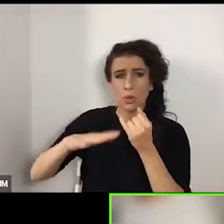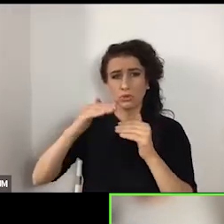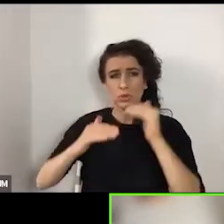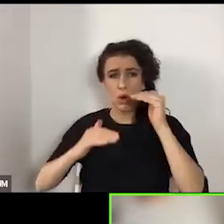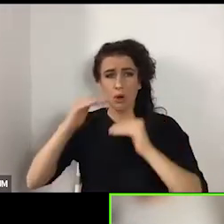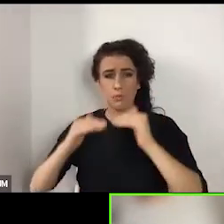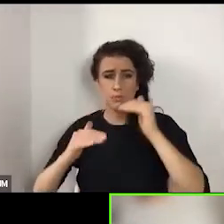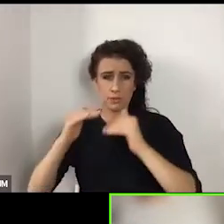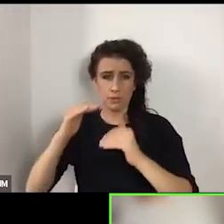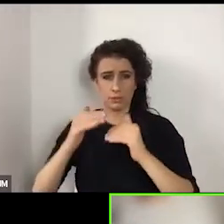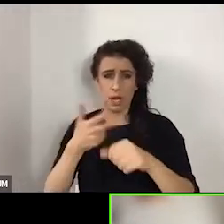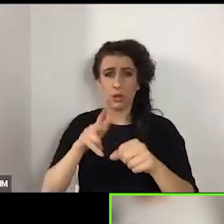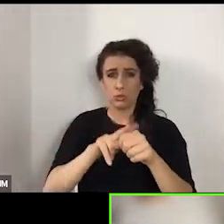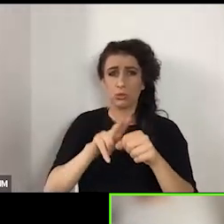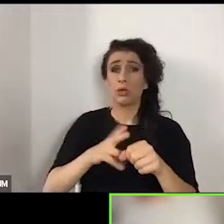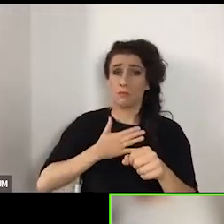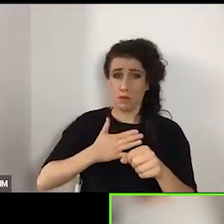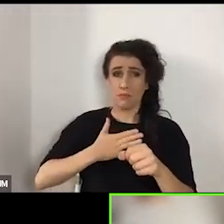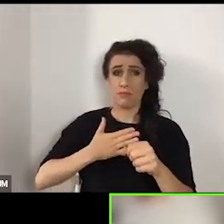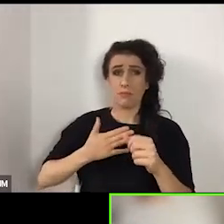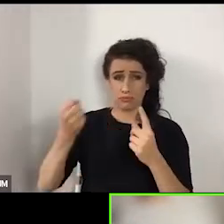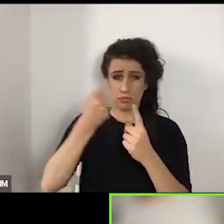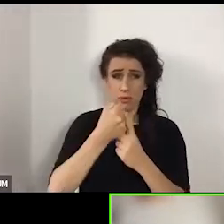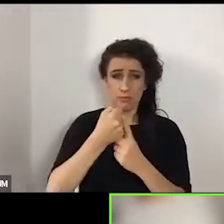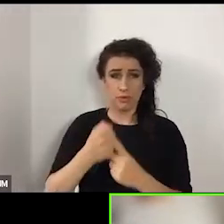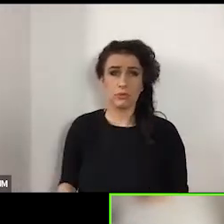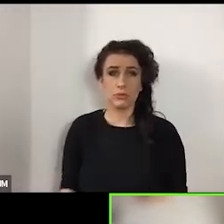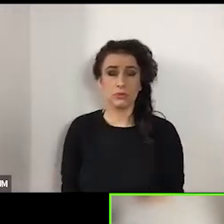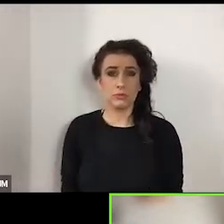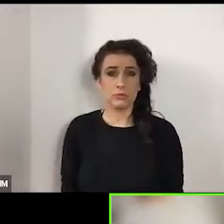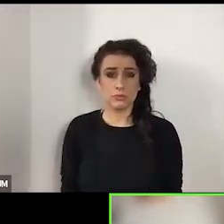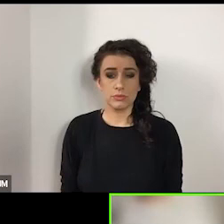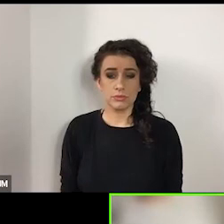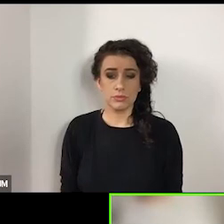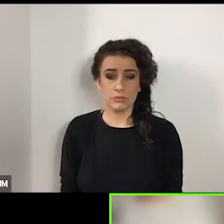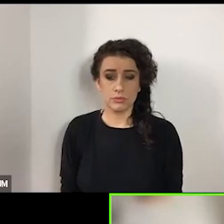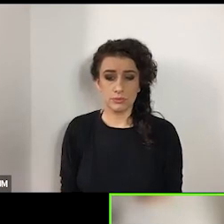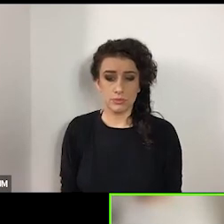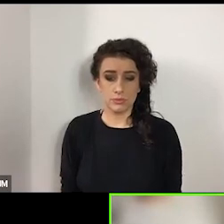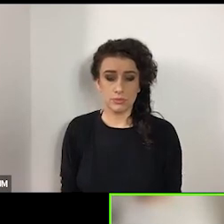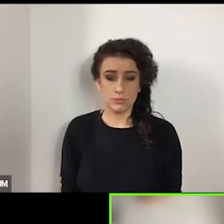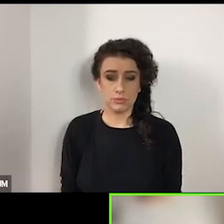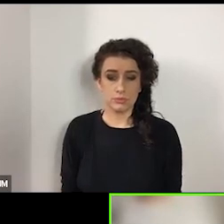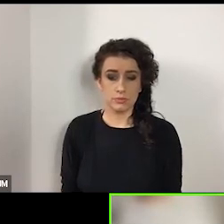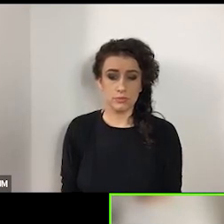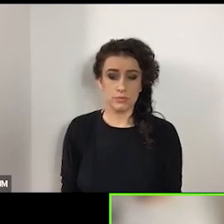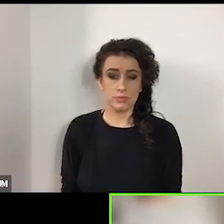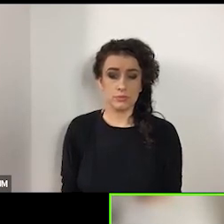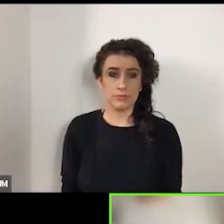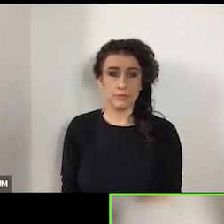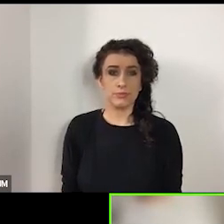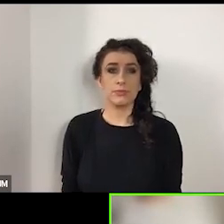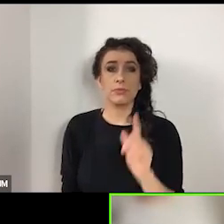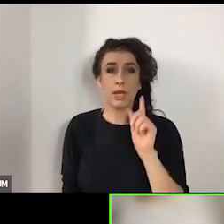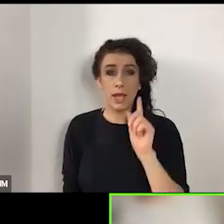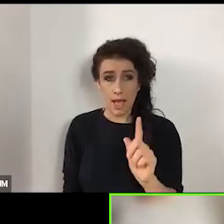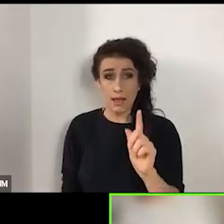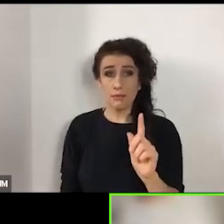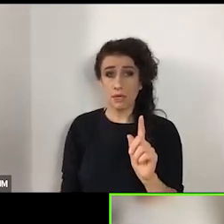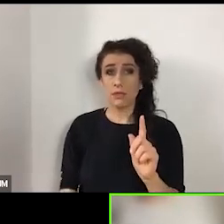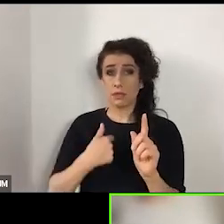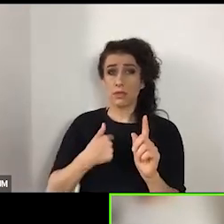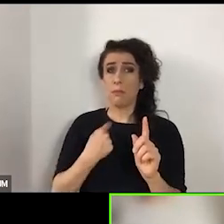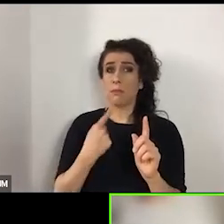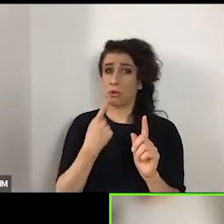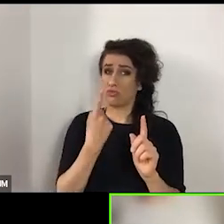that all of them are condensed in these 4 types of violence we address with the children, which is physical violence, we